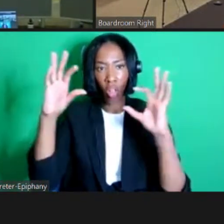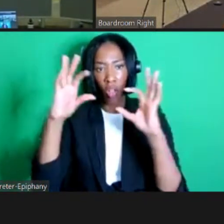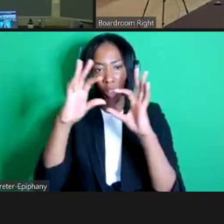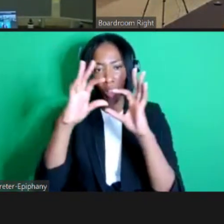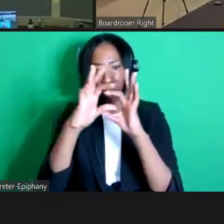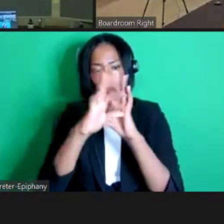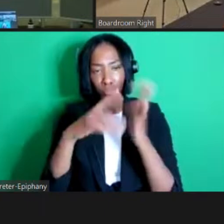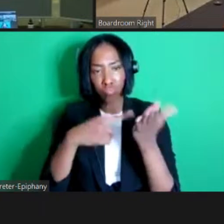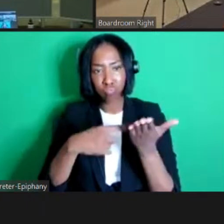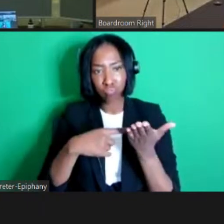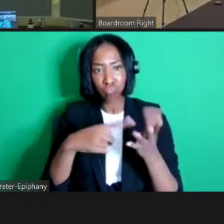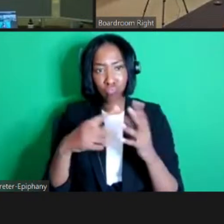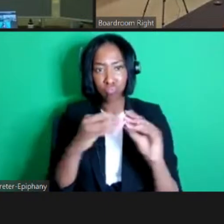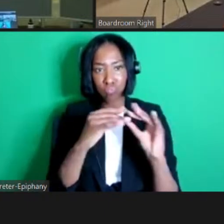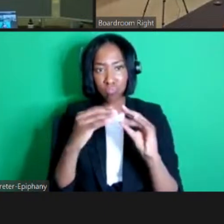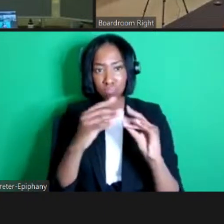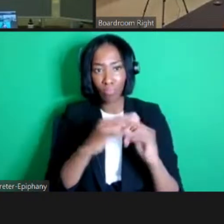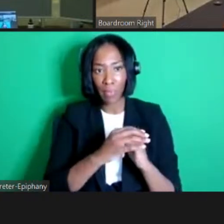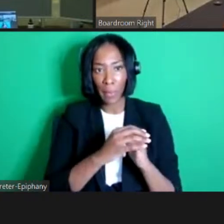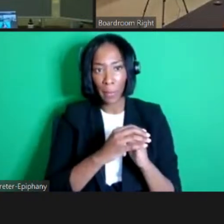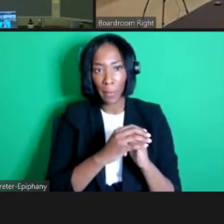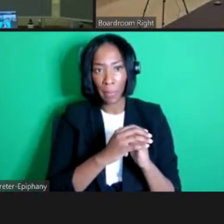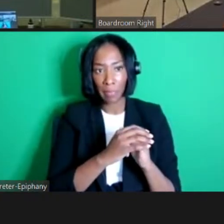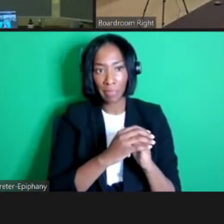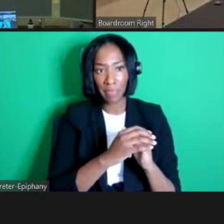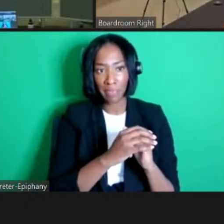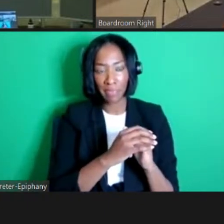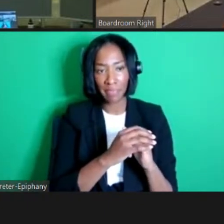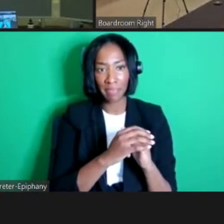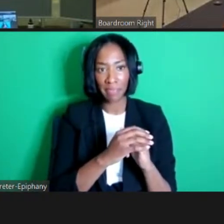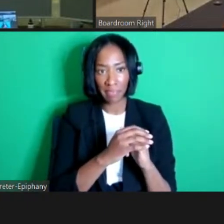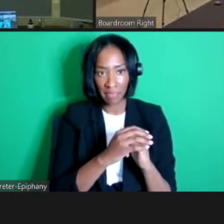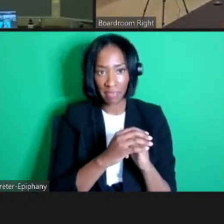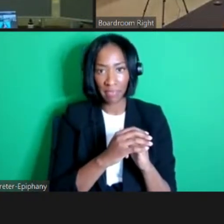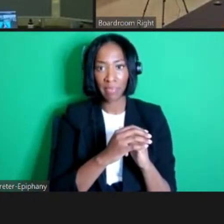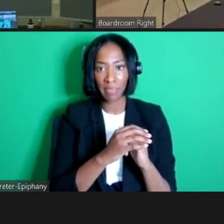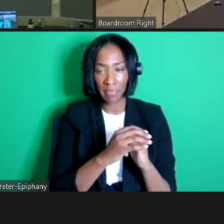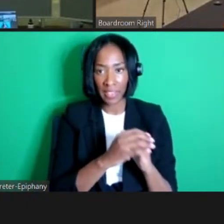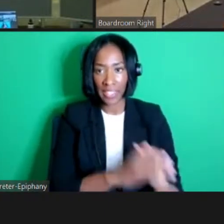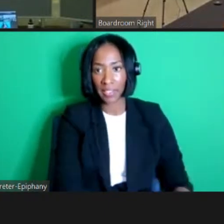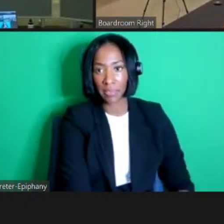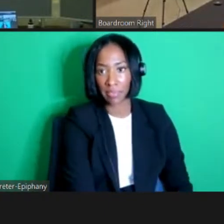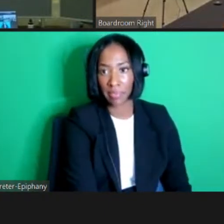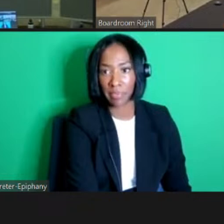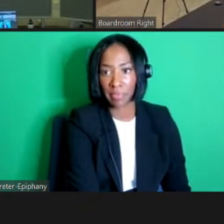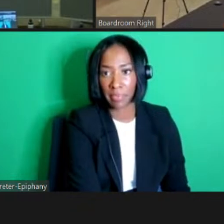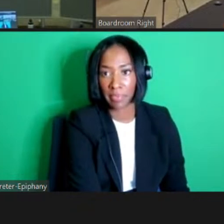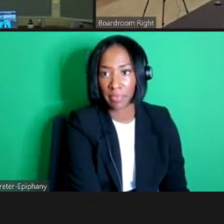know. There's a shorter.